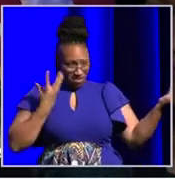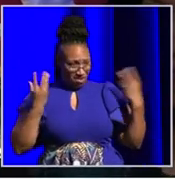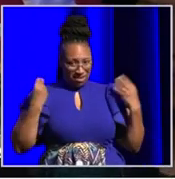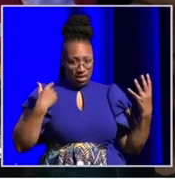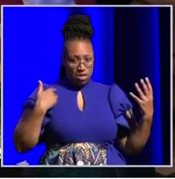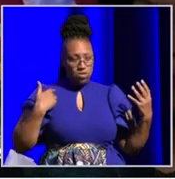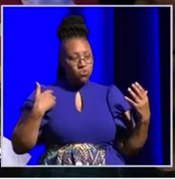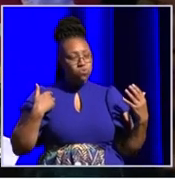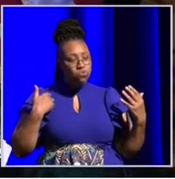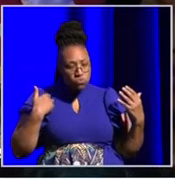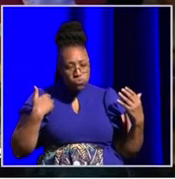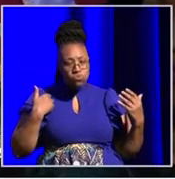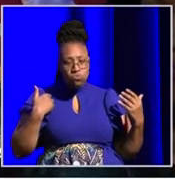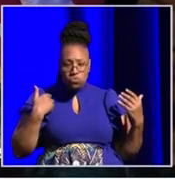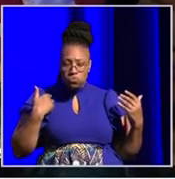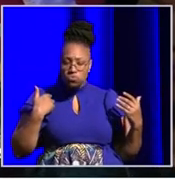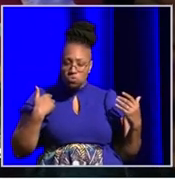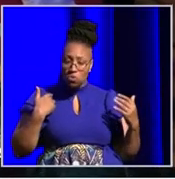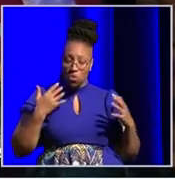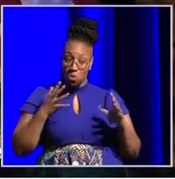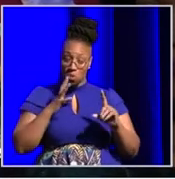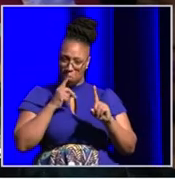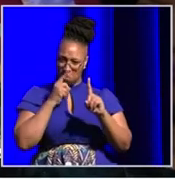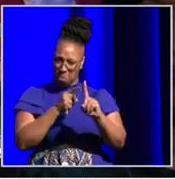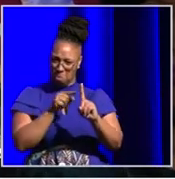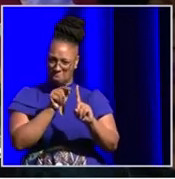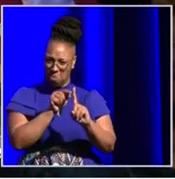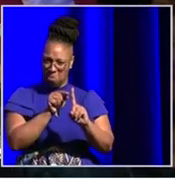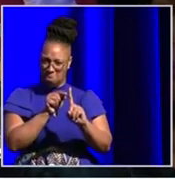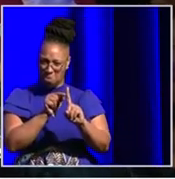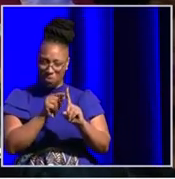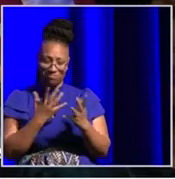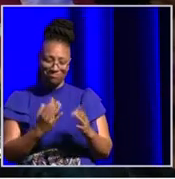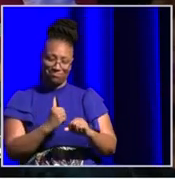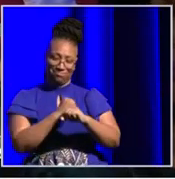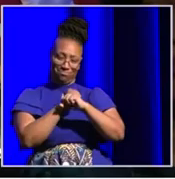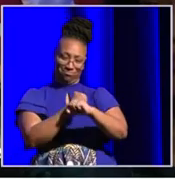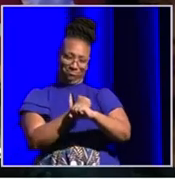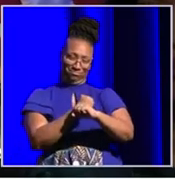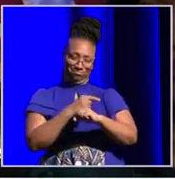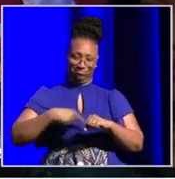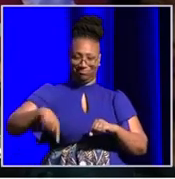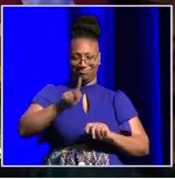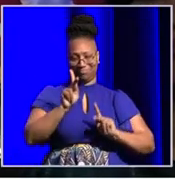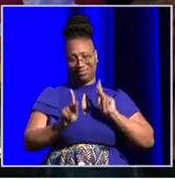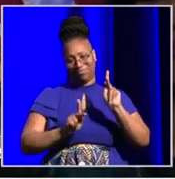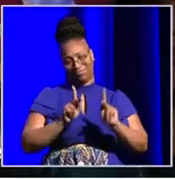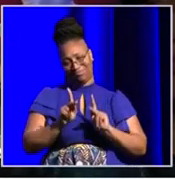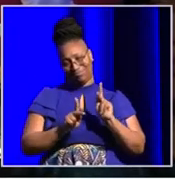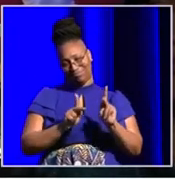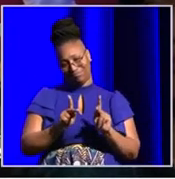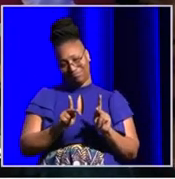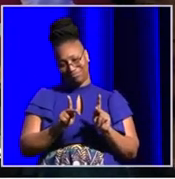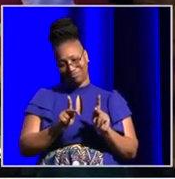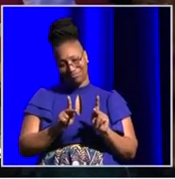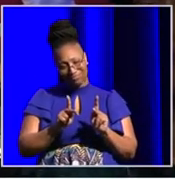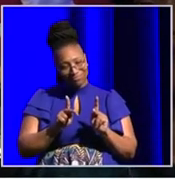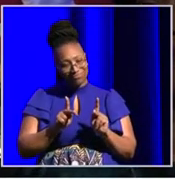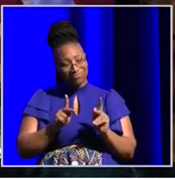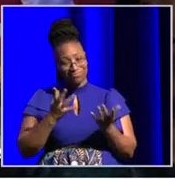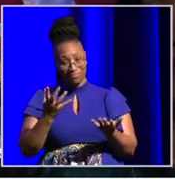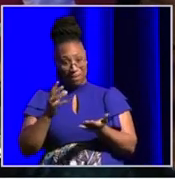focuses was protecting the more than $1 billion annual housing